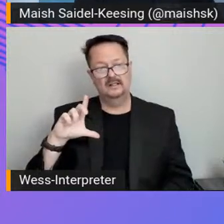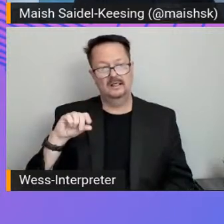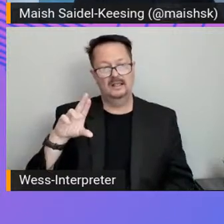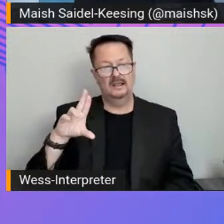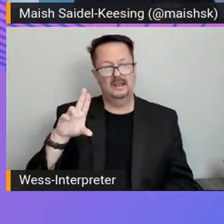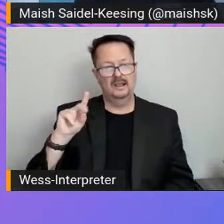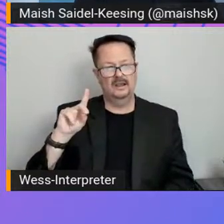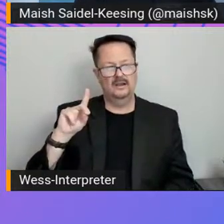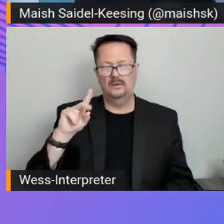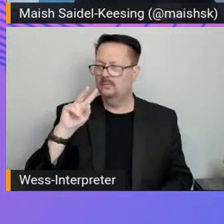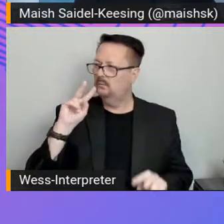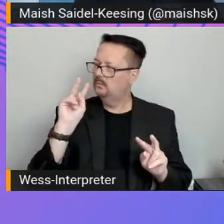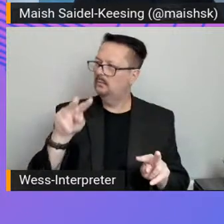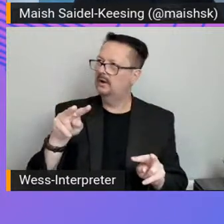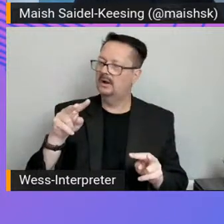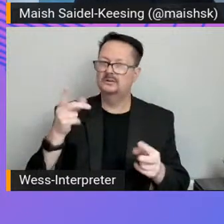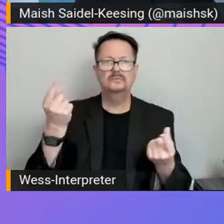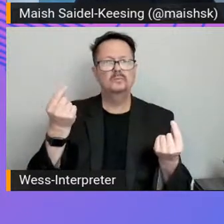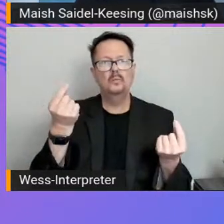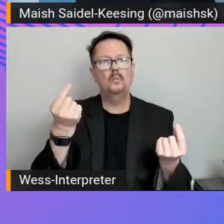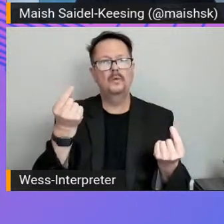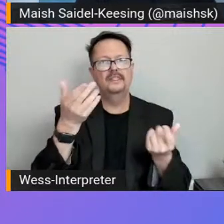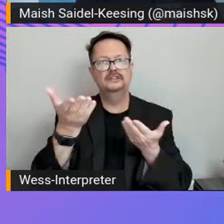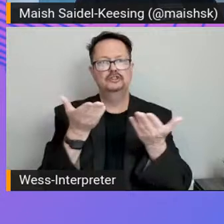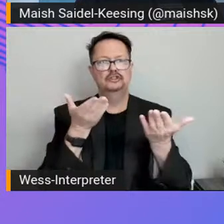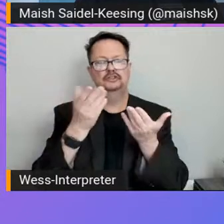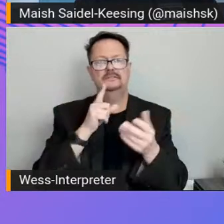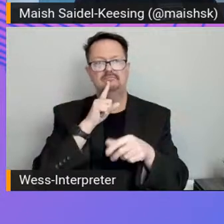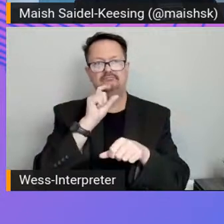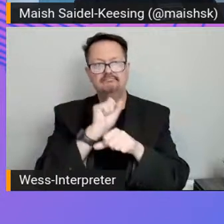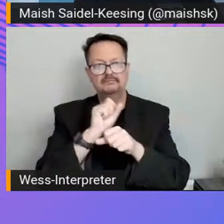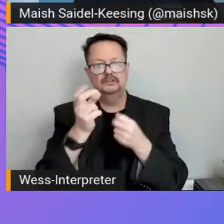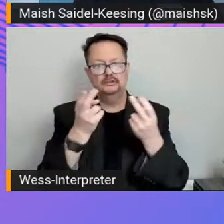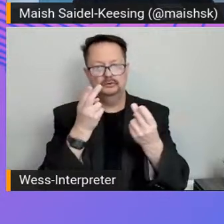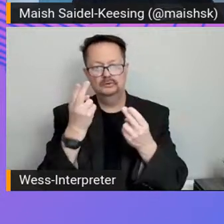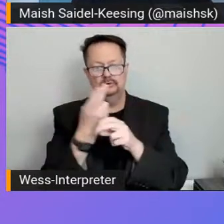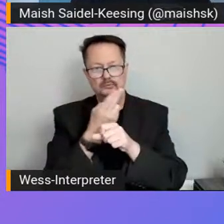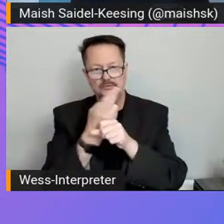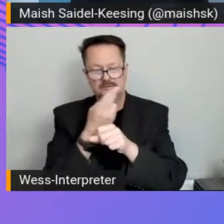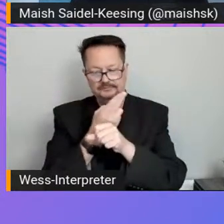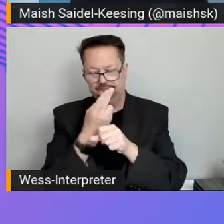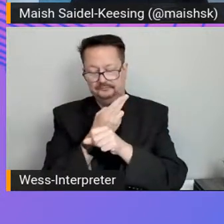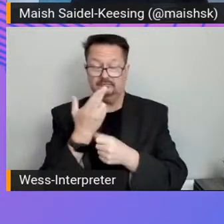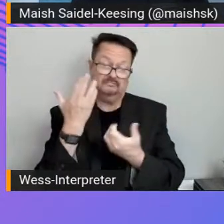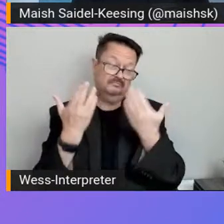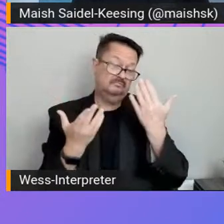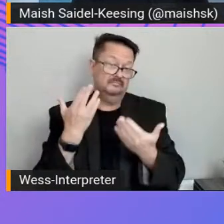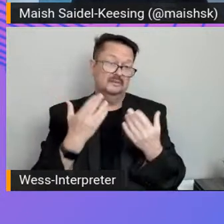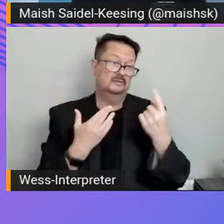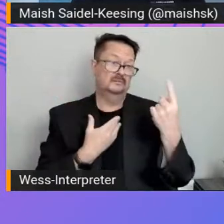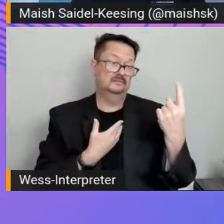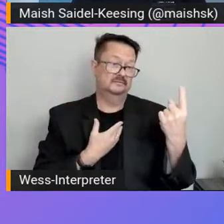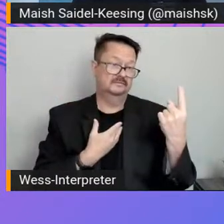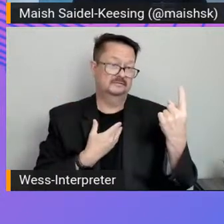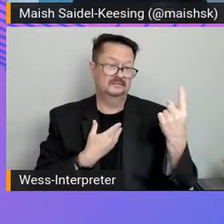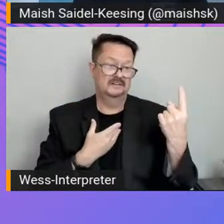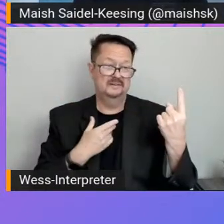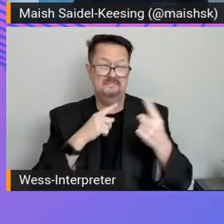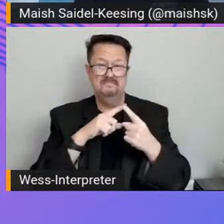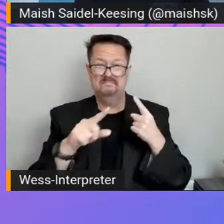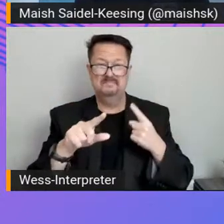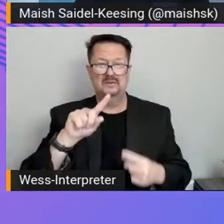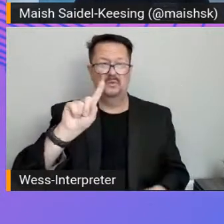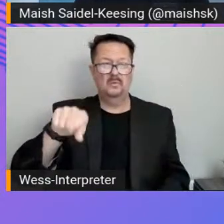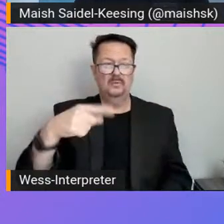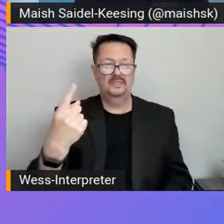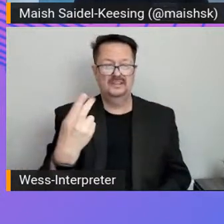what's the service actually using. That's great that it's reserving 1 vCPU, but maybe it's only using 10% of its